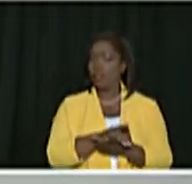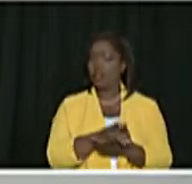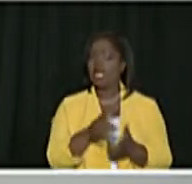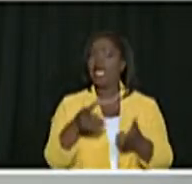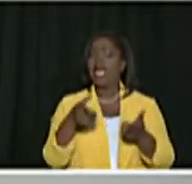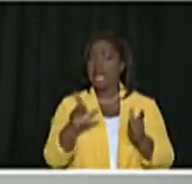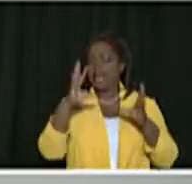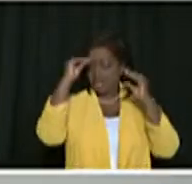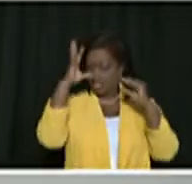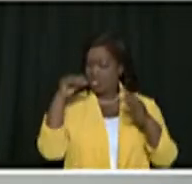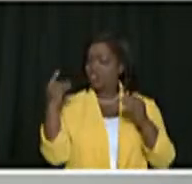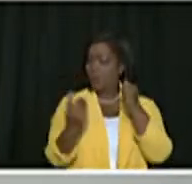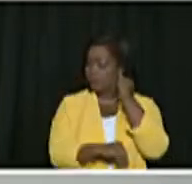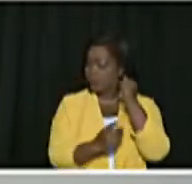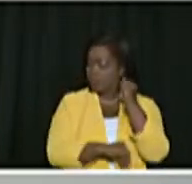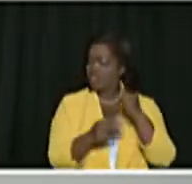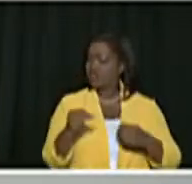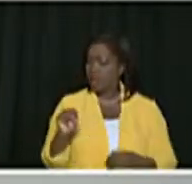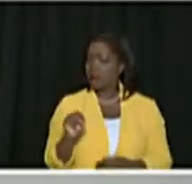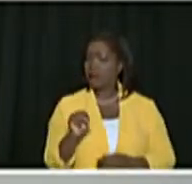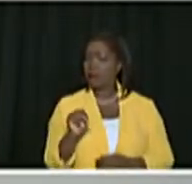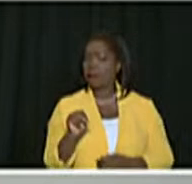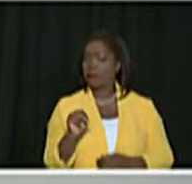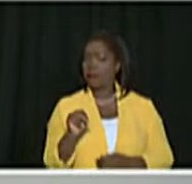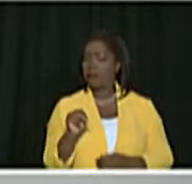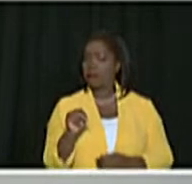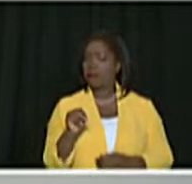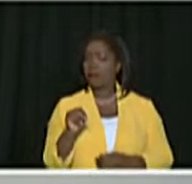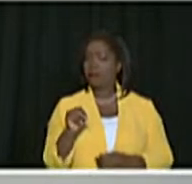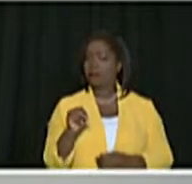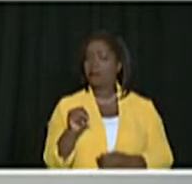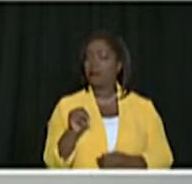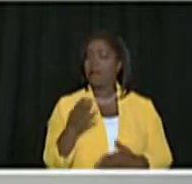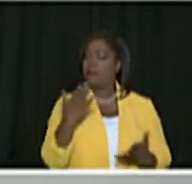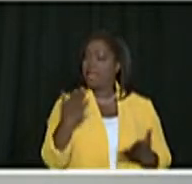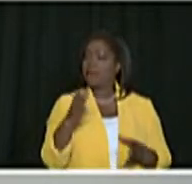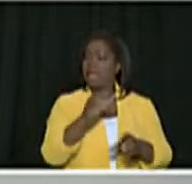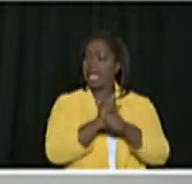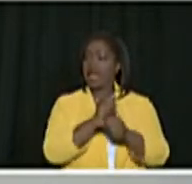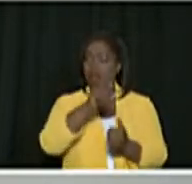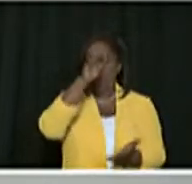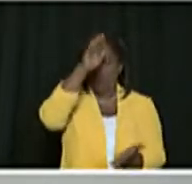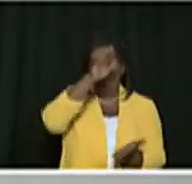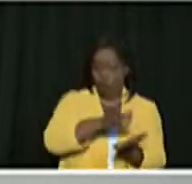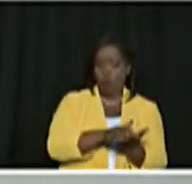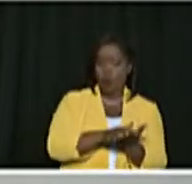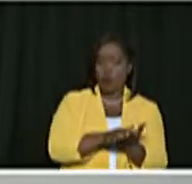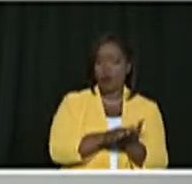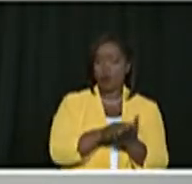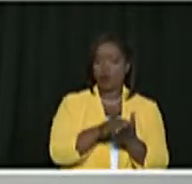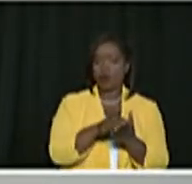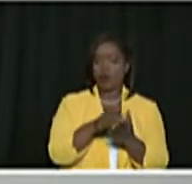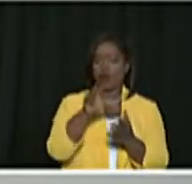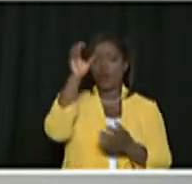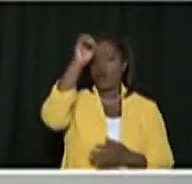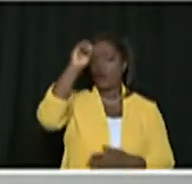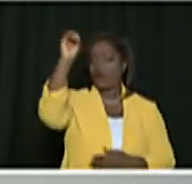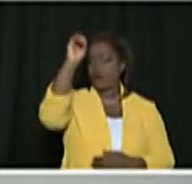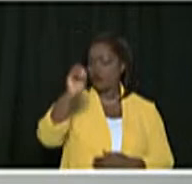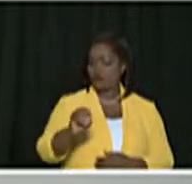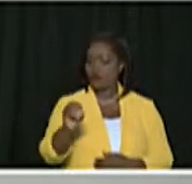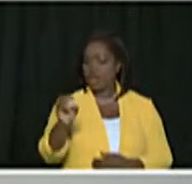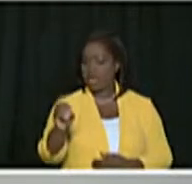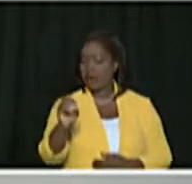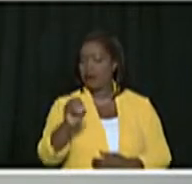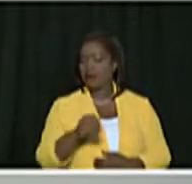happens, right? To you as well. So you may get a lower grade. That's a consequence, right? And for a certain child, for a particular child, that